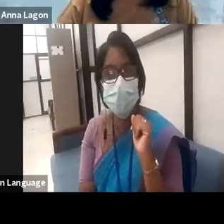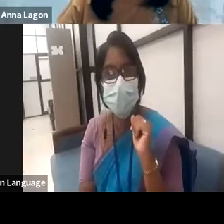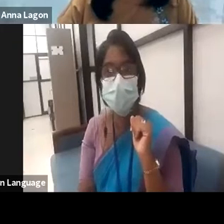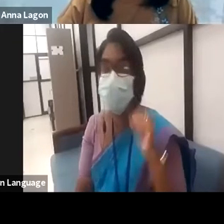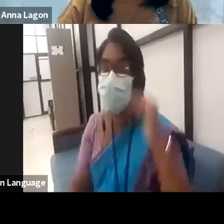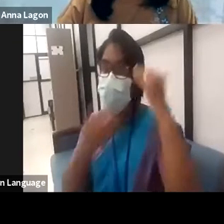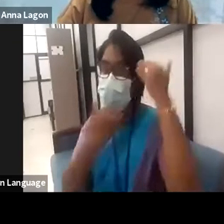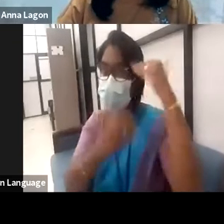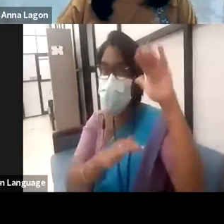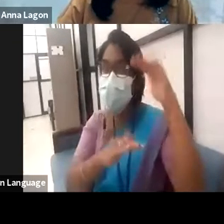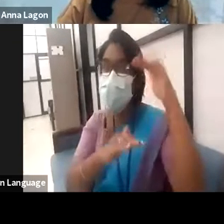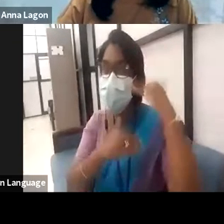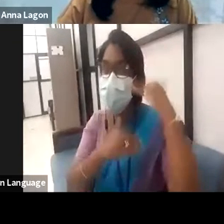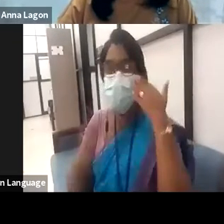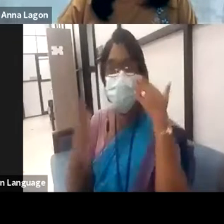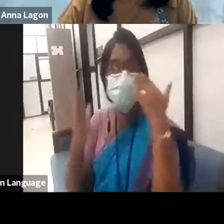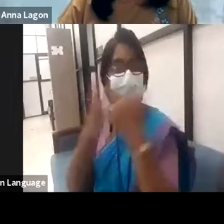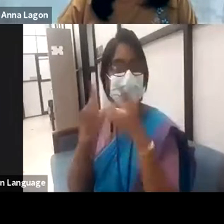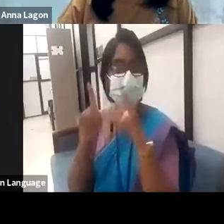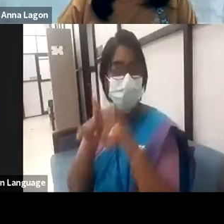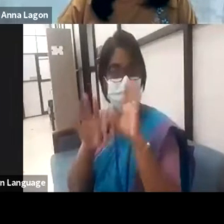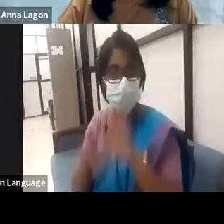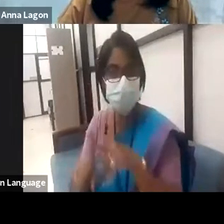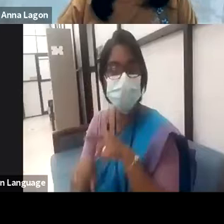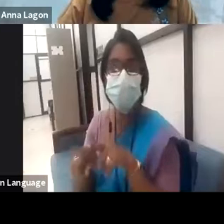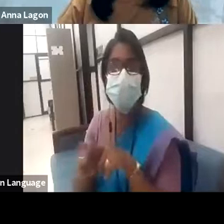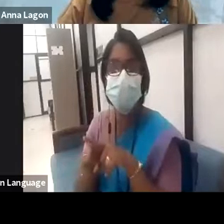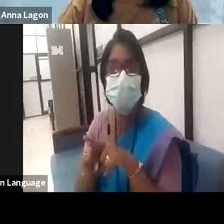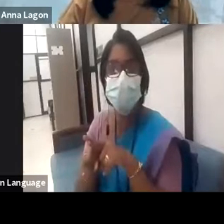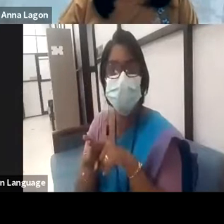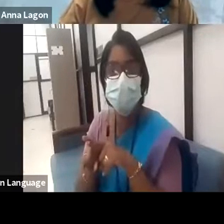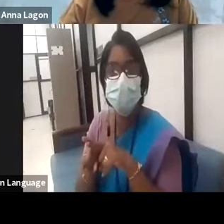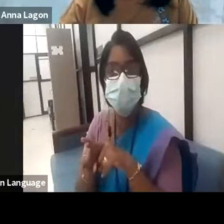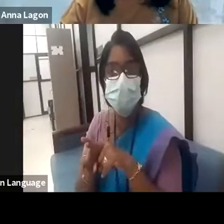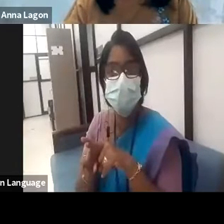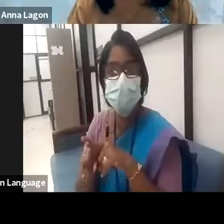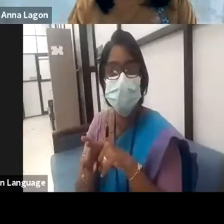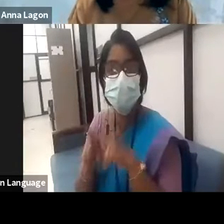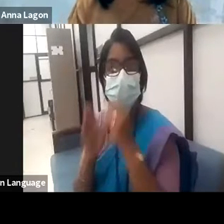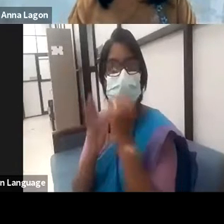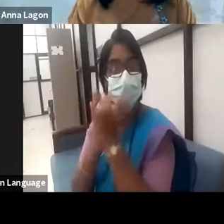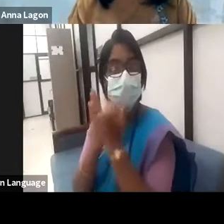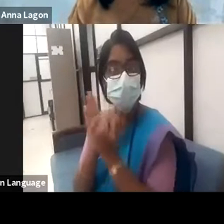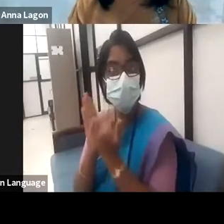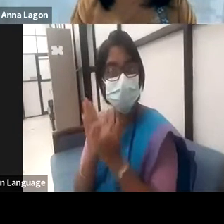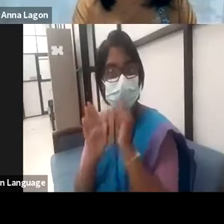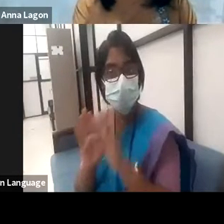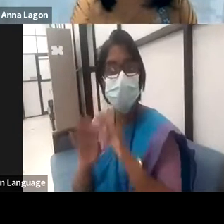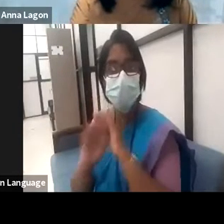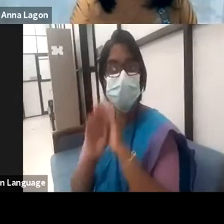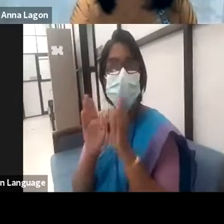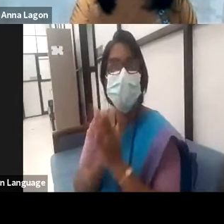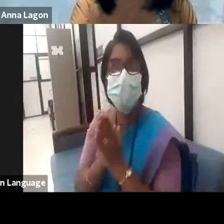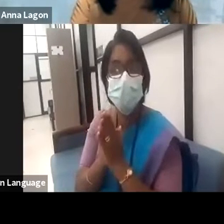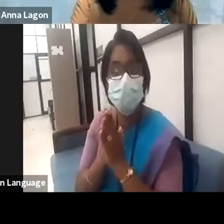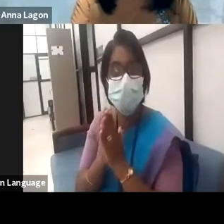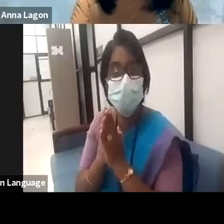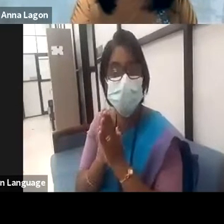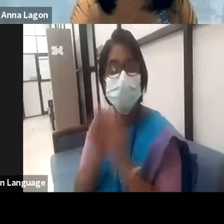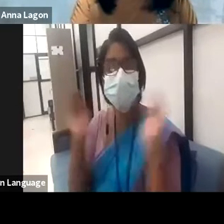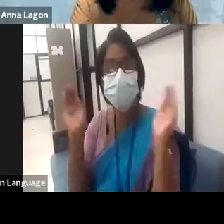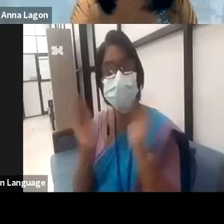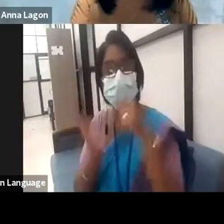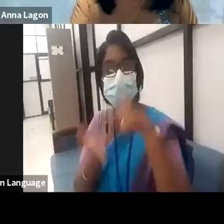entrepreneurship, the SMEs struggle with poor access to markets, poor access